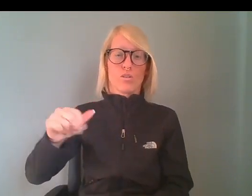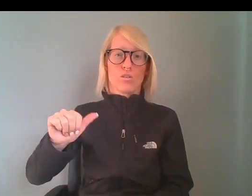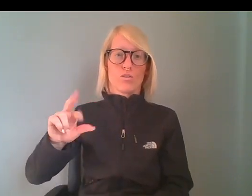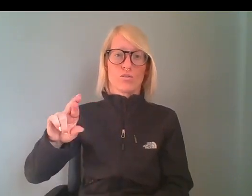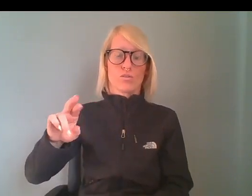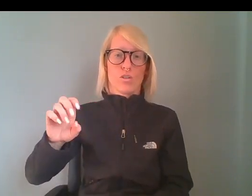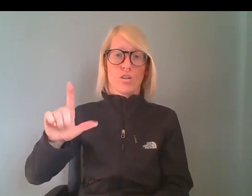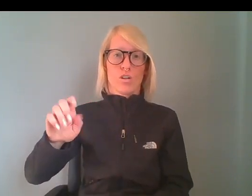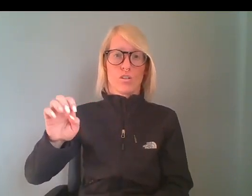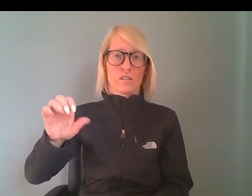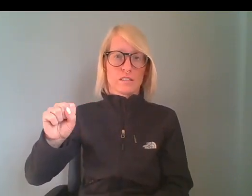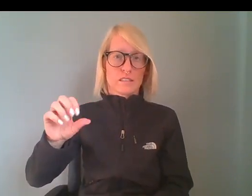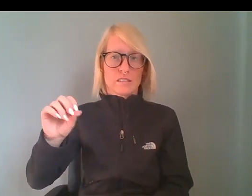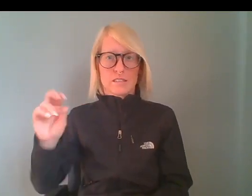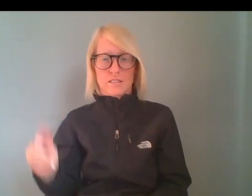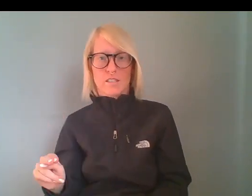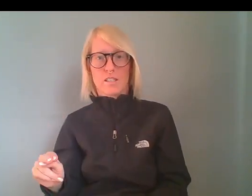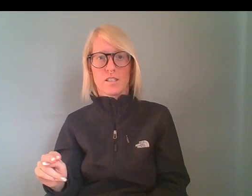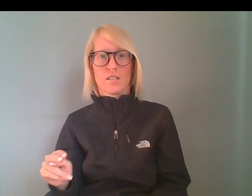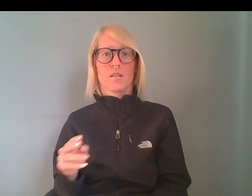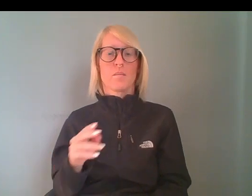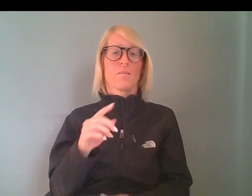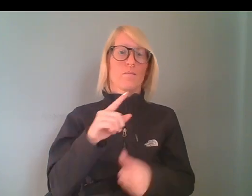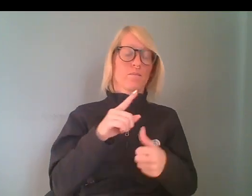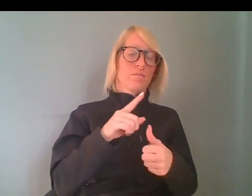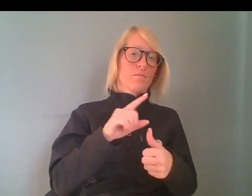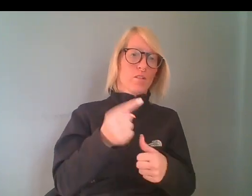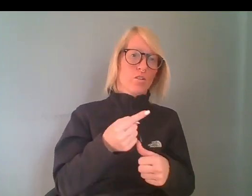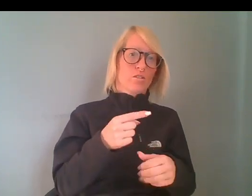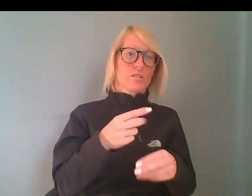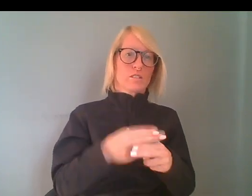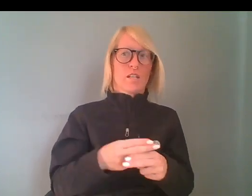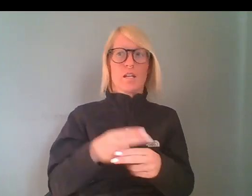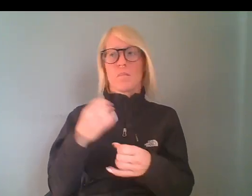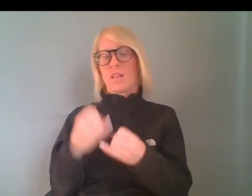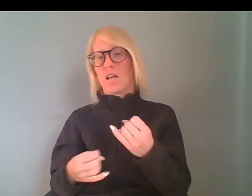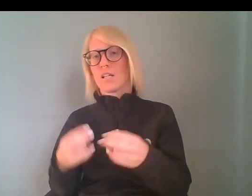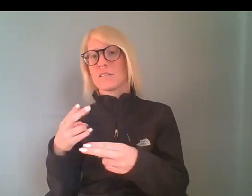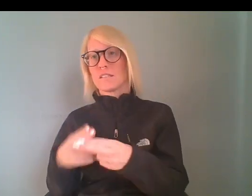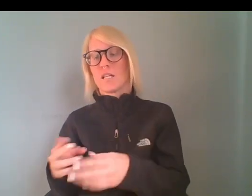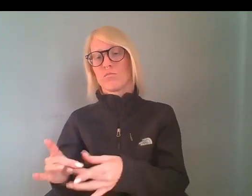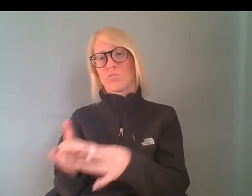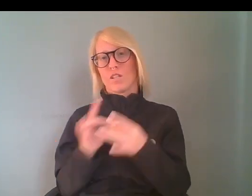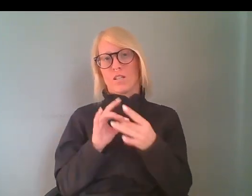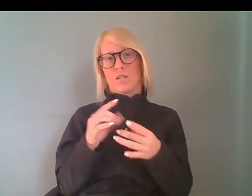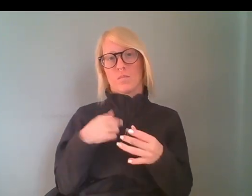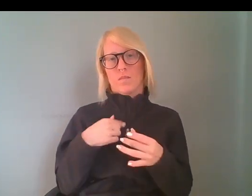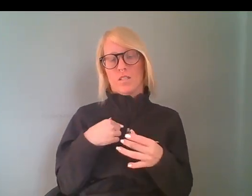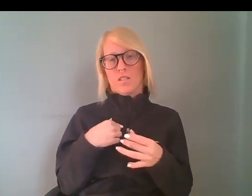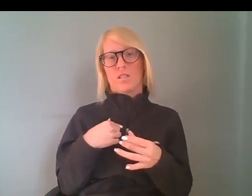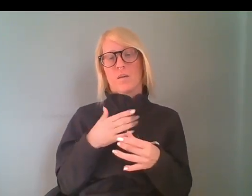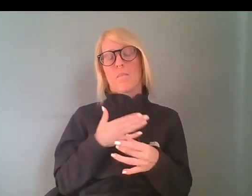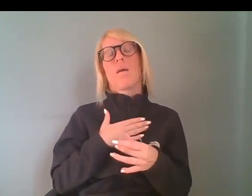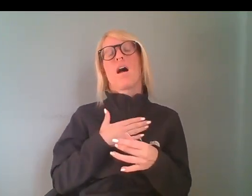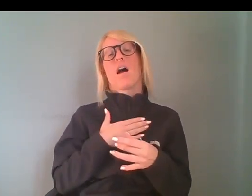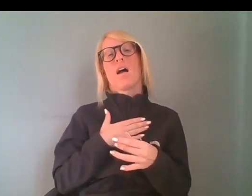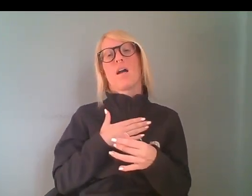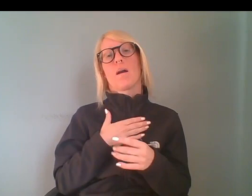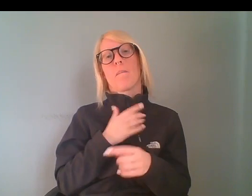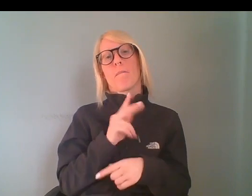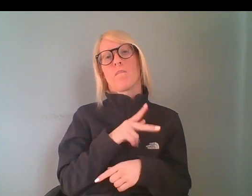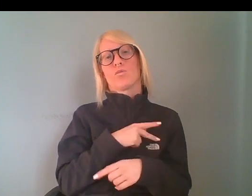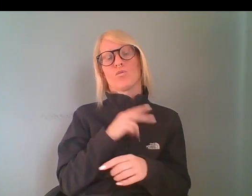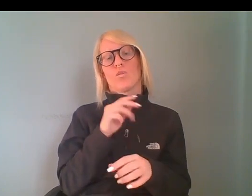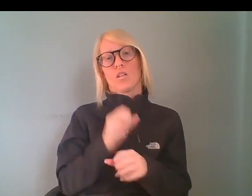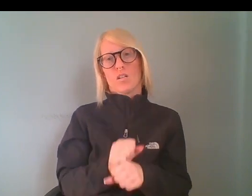because it's associated with me regardless of where I work or what I'm talking about. So this is my account.